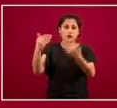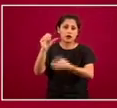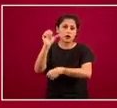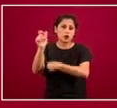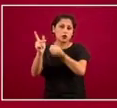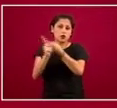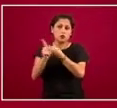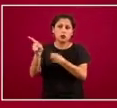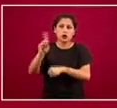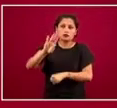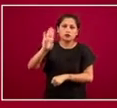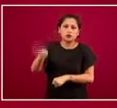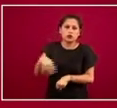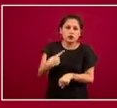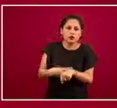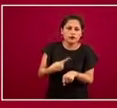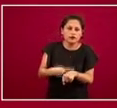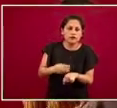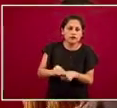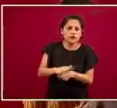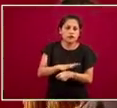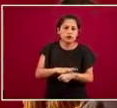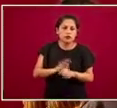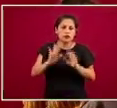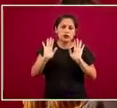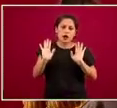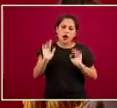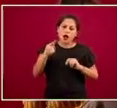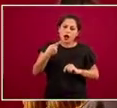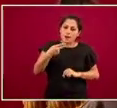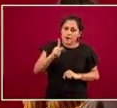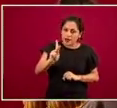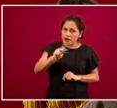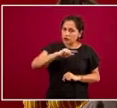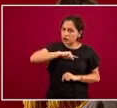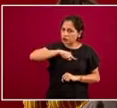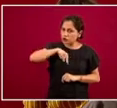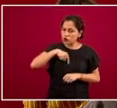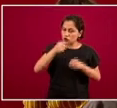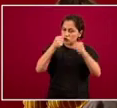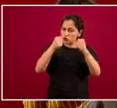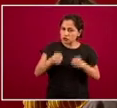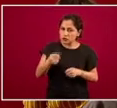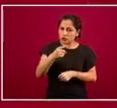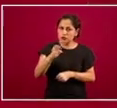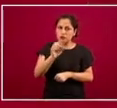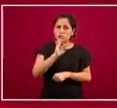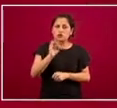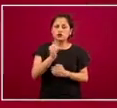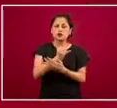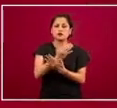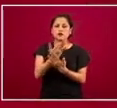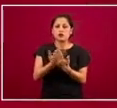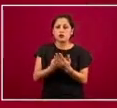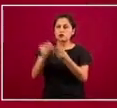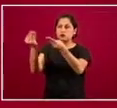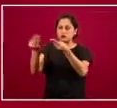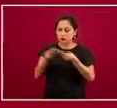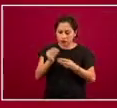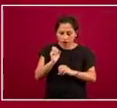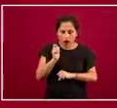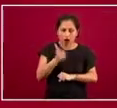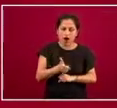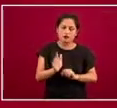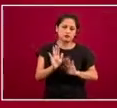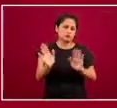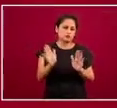It is possible that there have been some Mexicans that have died overseas or abroad as a